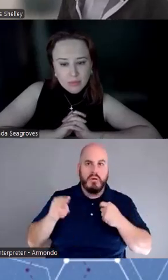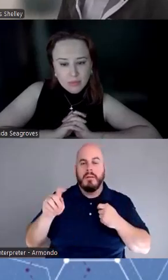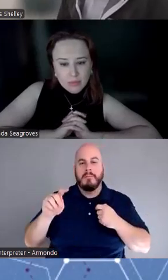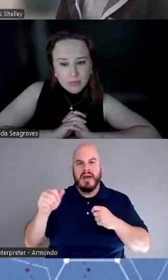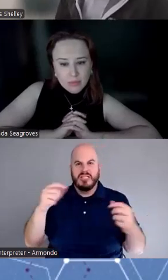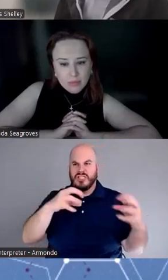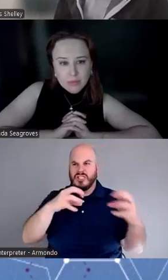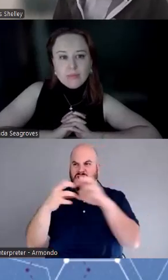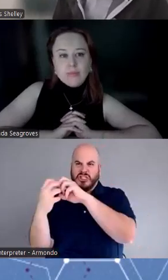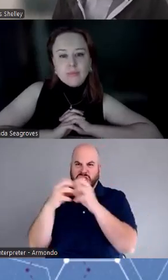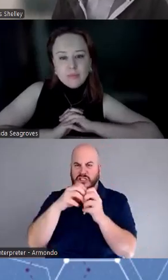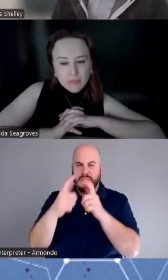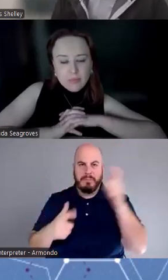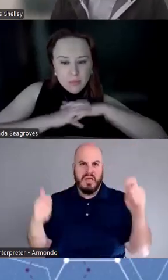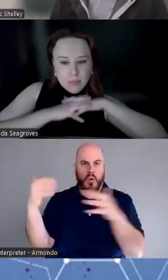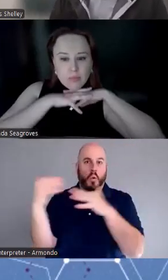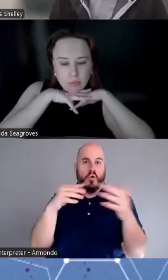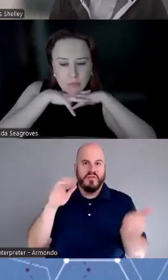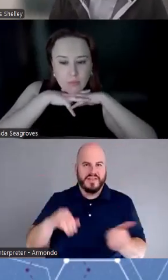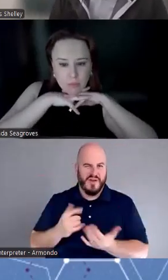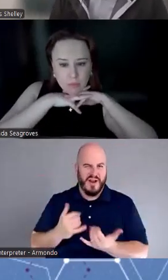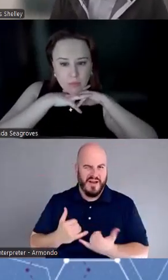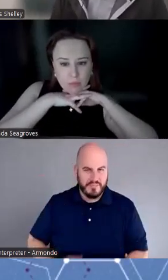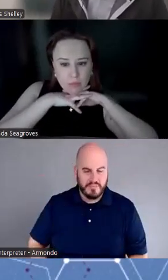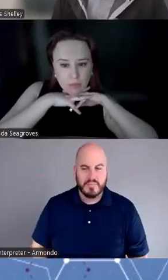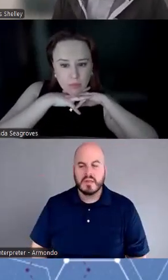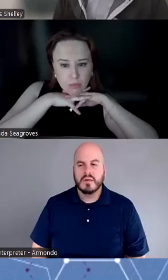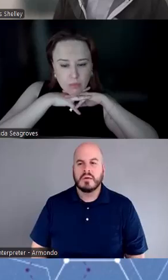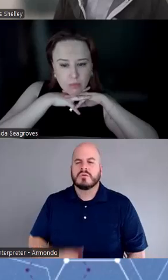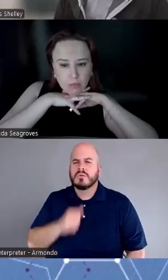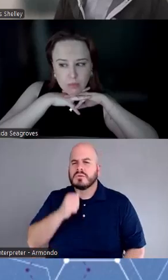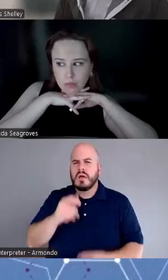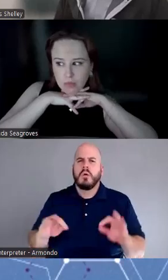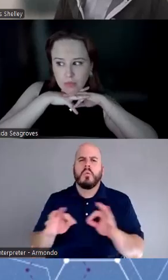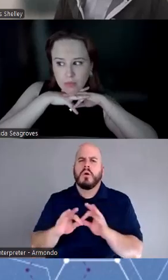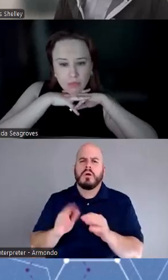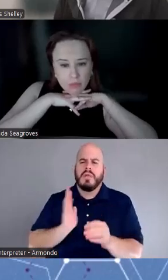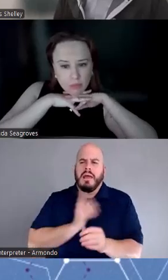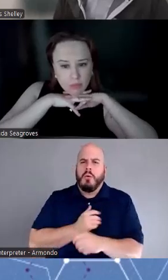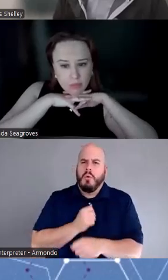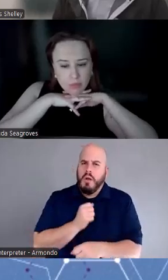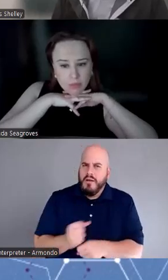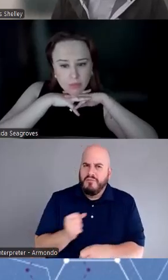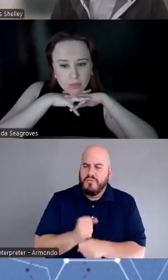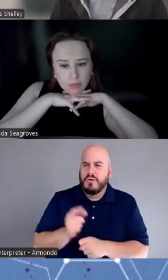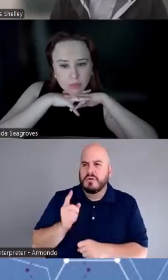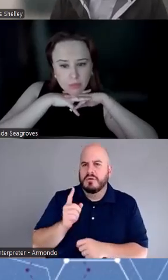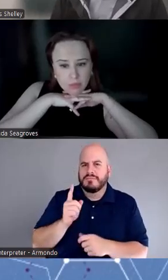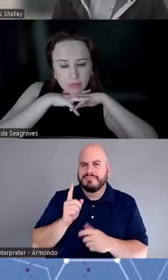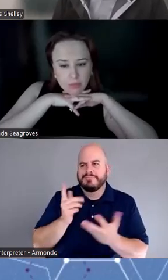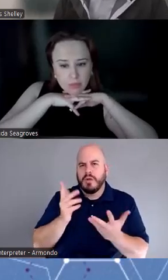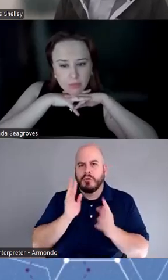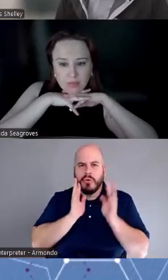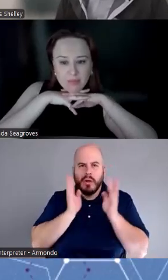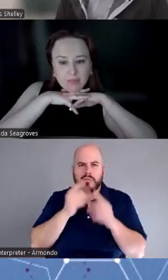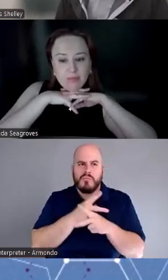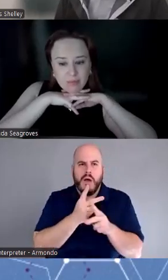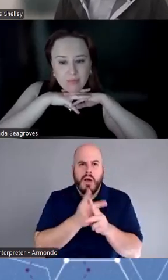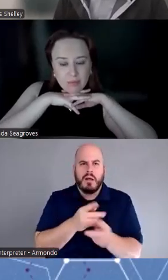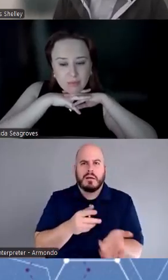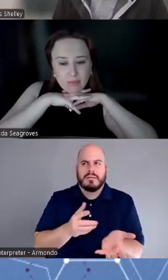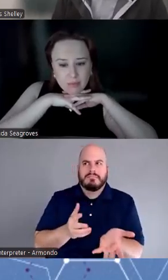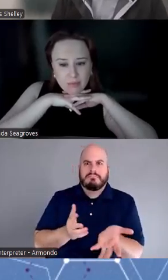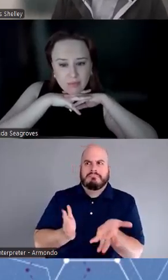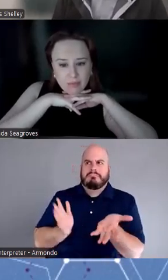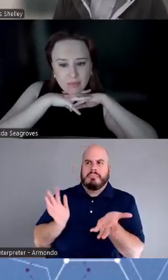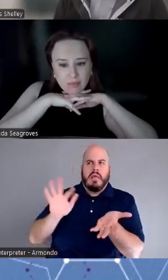over this. It's just not worth our effort trying to create a product that plays in that space. So we're